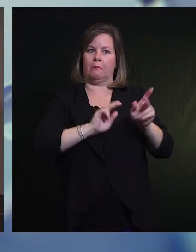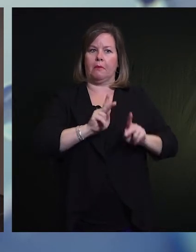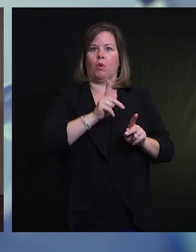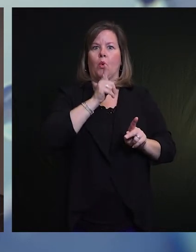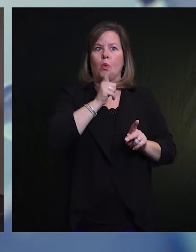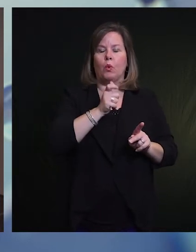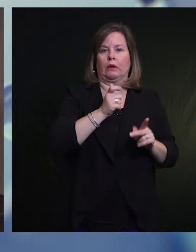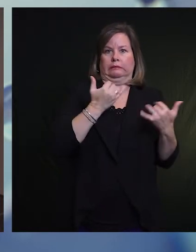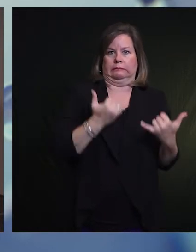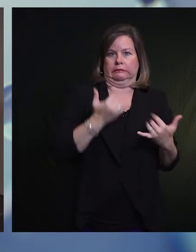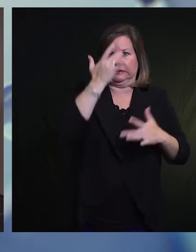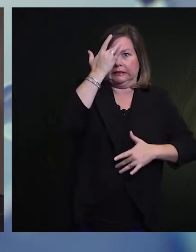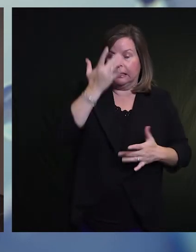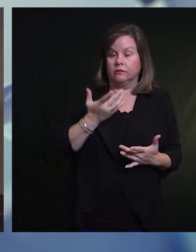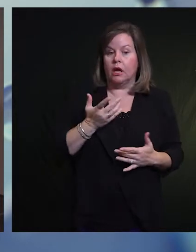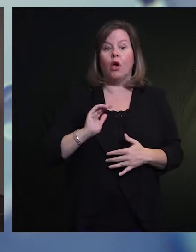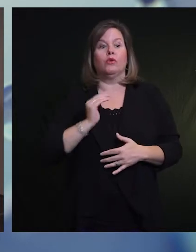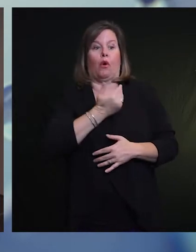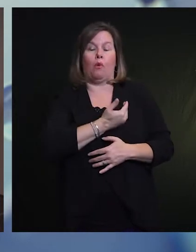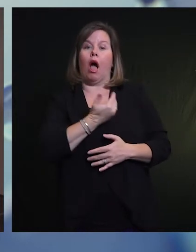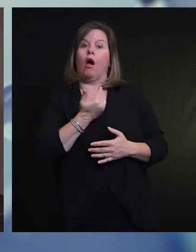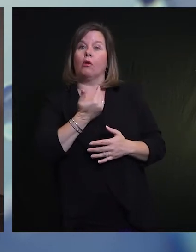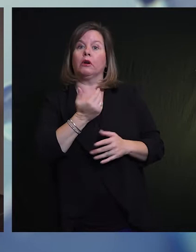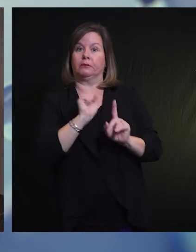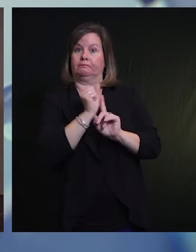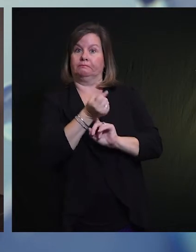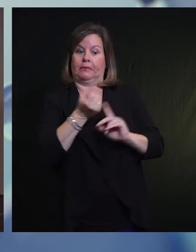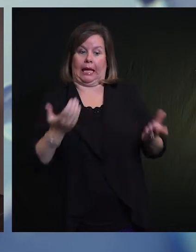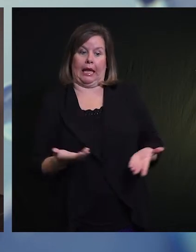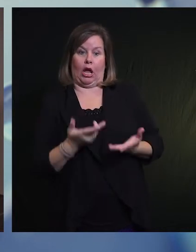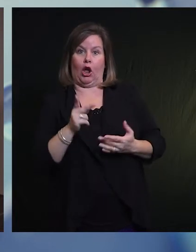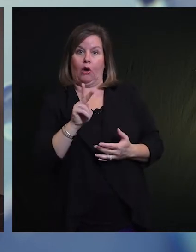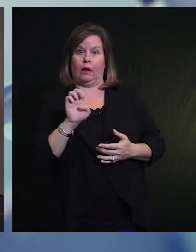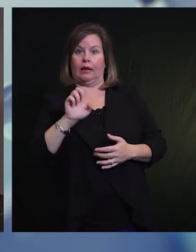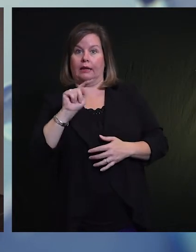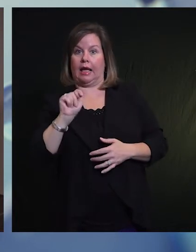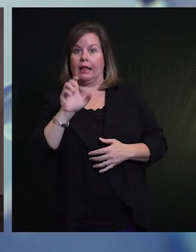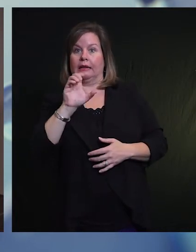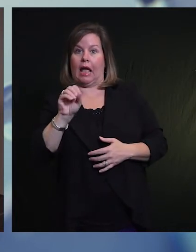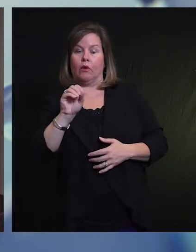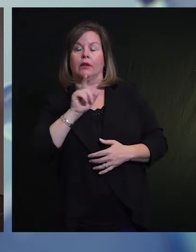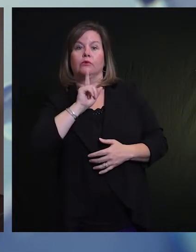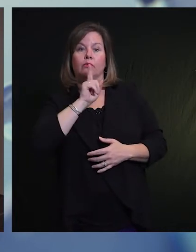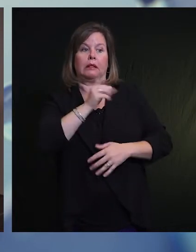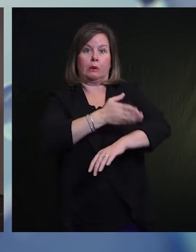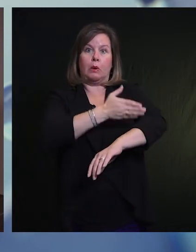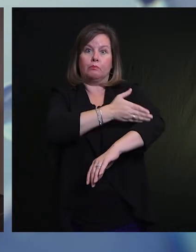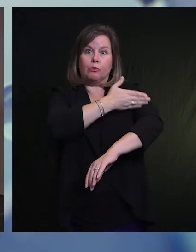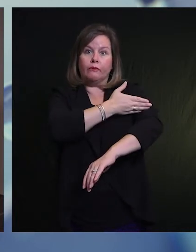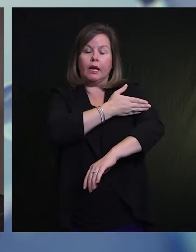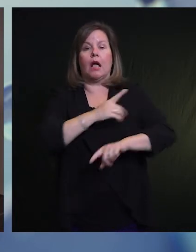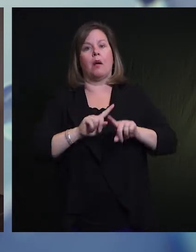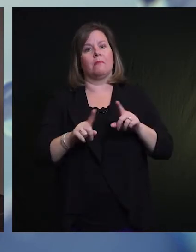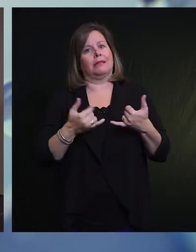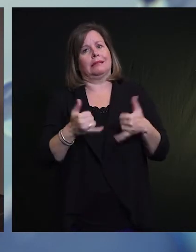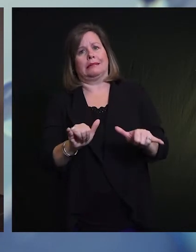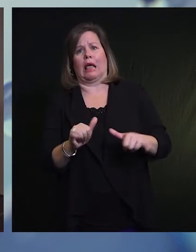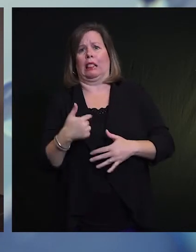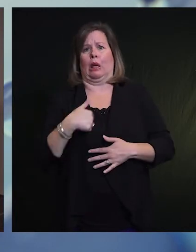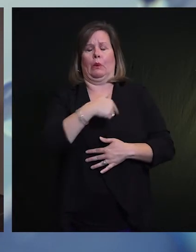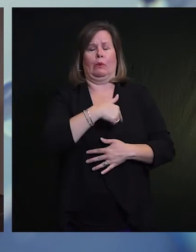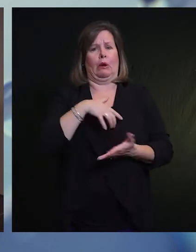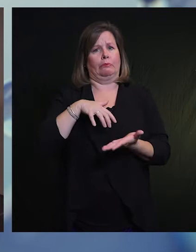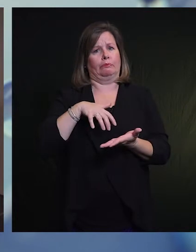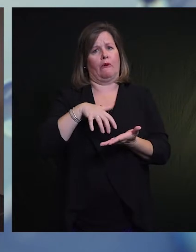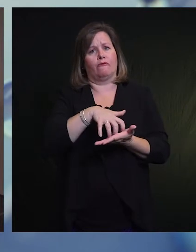cases. So that's another great sign. And overall, I think our condition here in Kent County remains improving. But again, we're